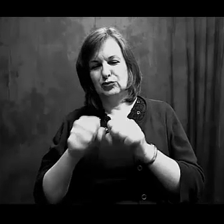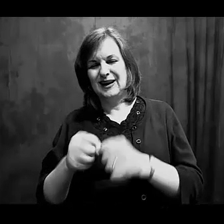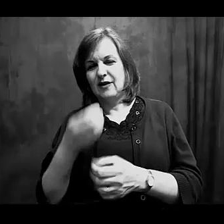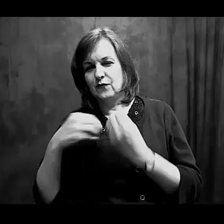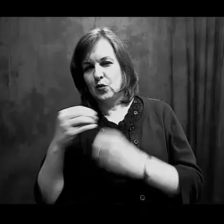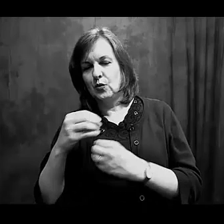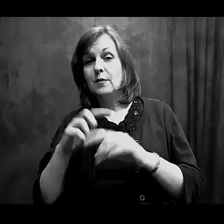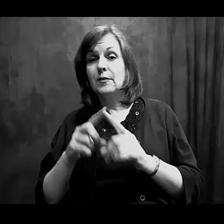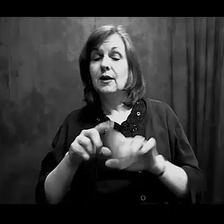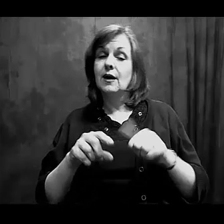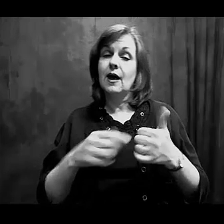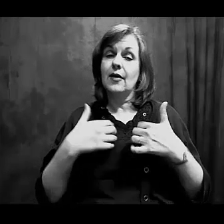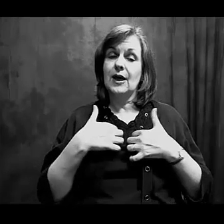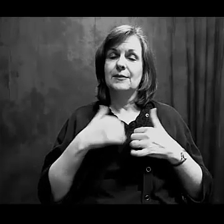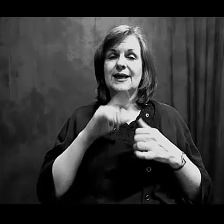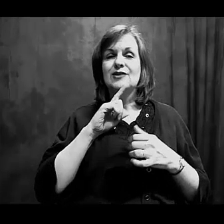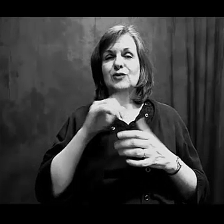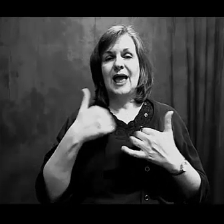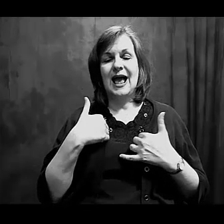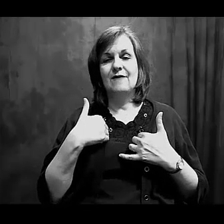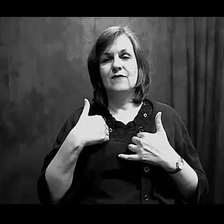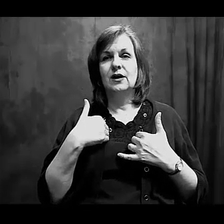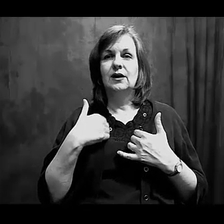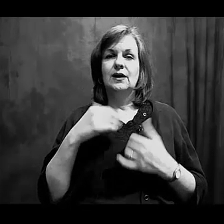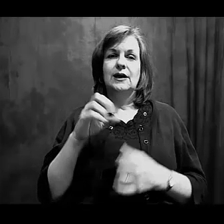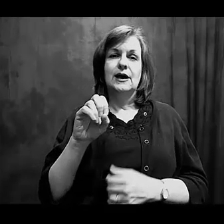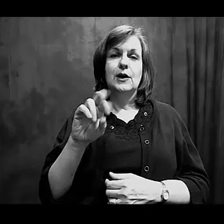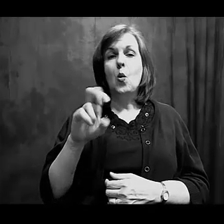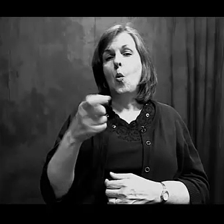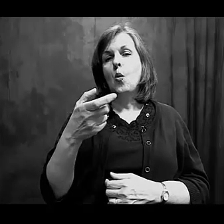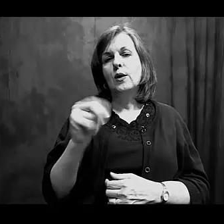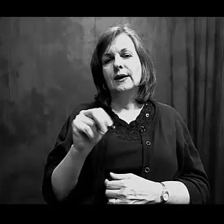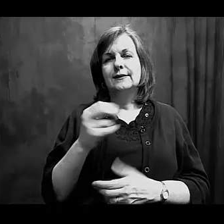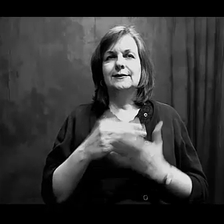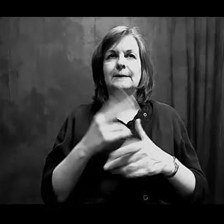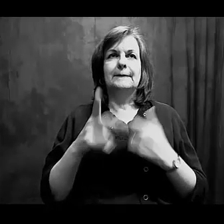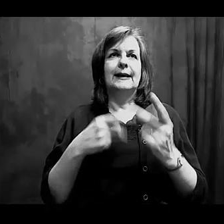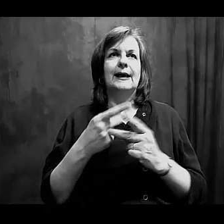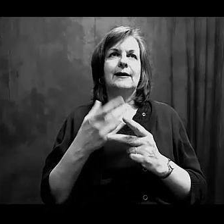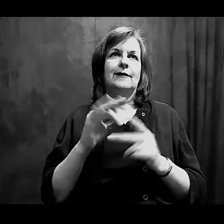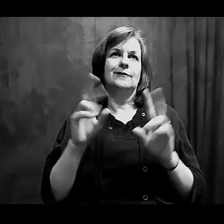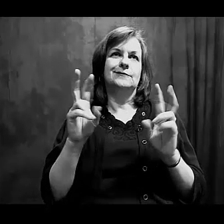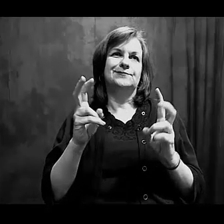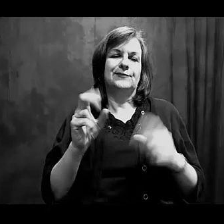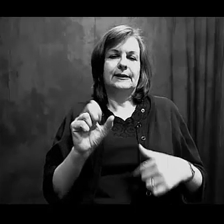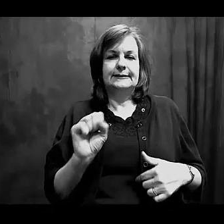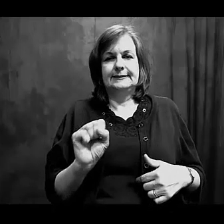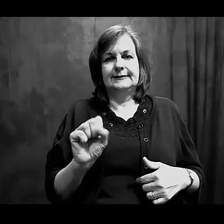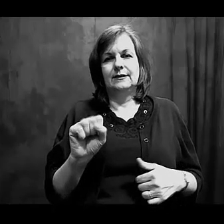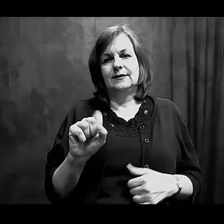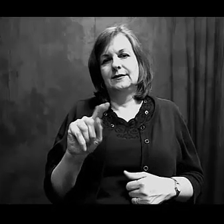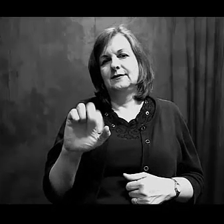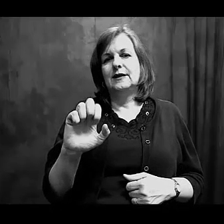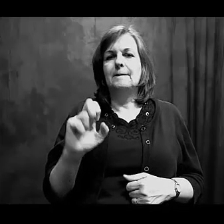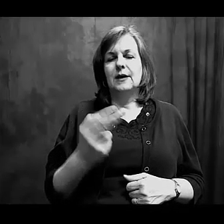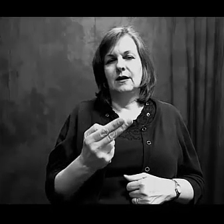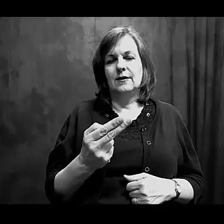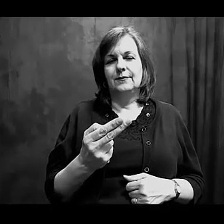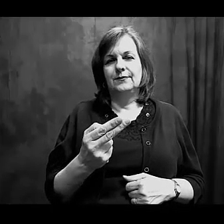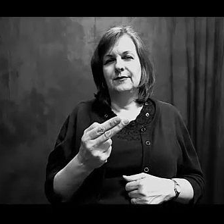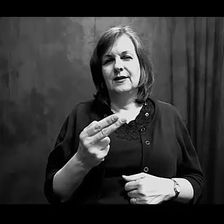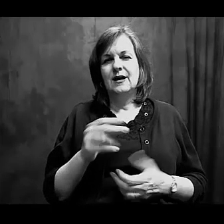But most animals are actually going to have compartments or stomachs of some sort. We'll use stomachs as a loose term right